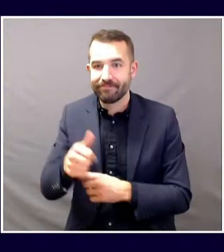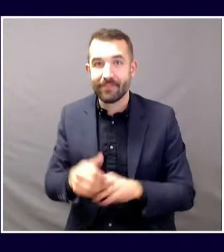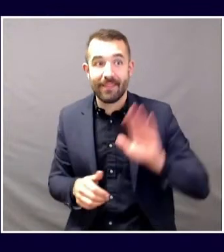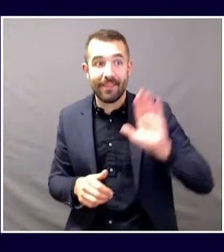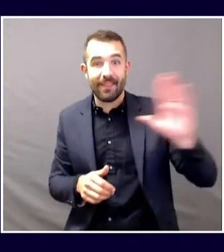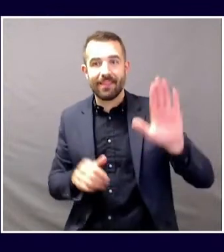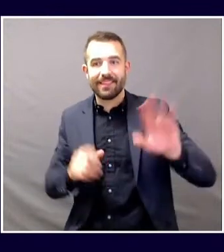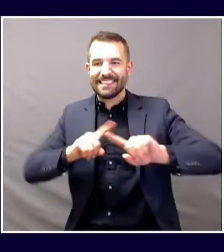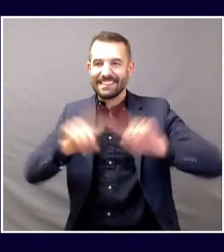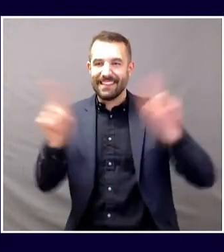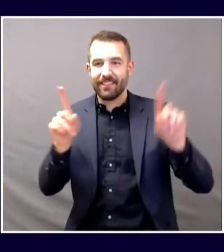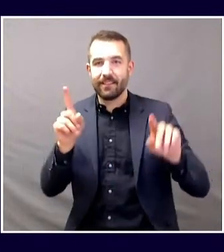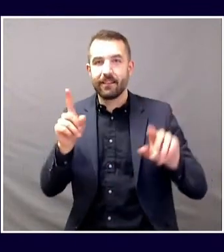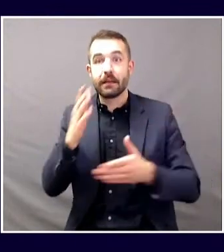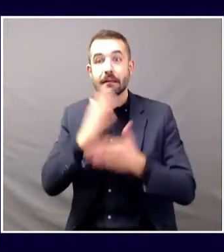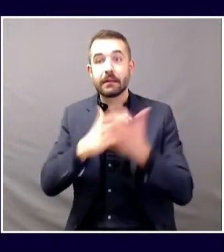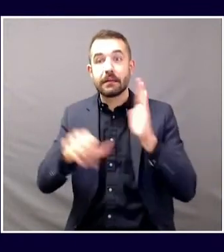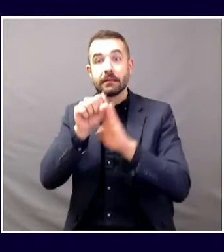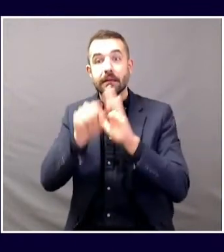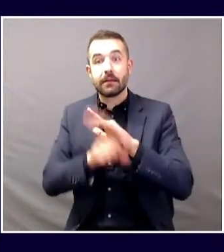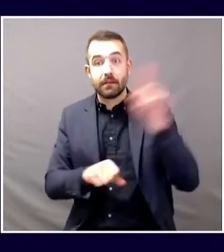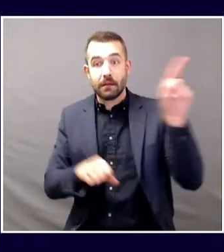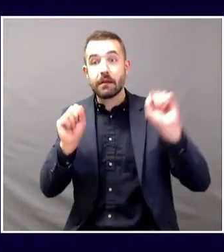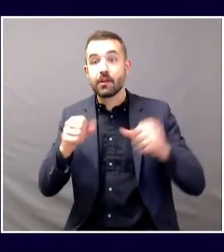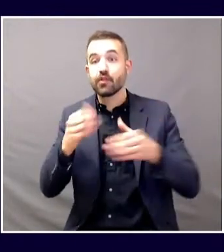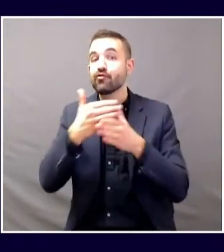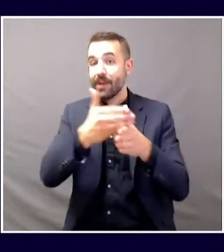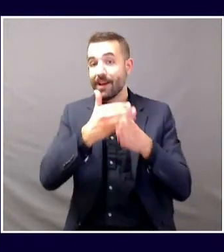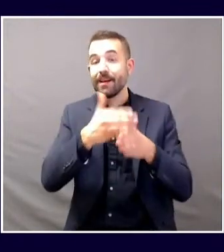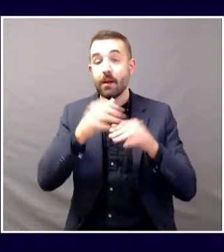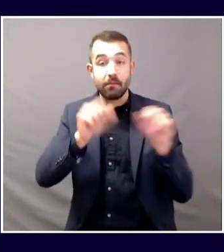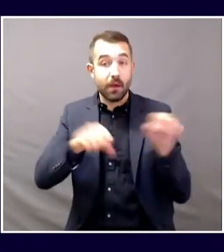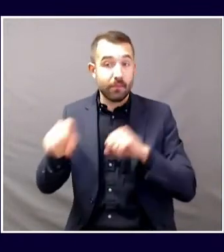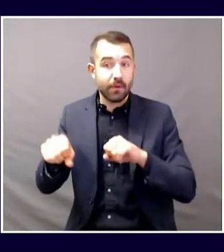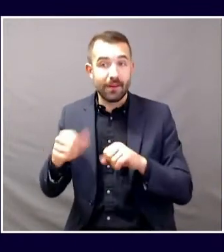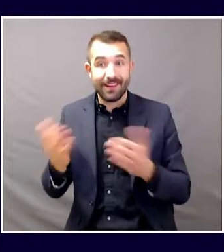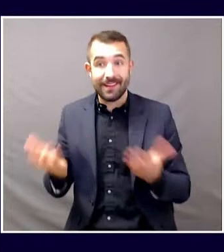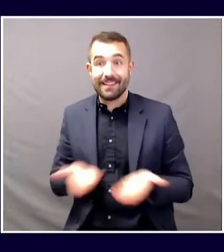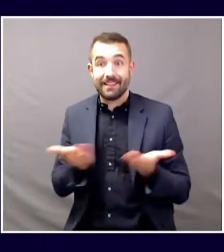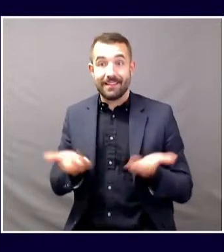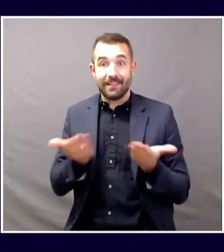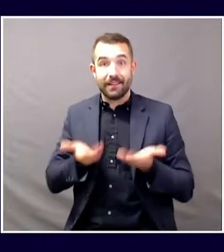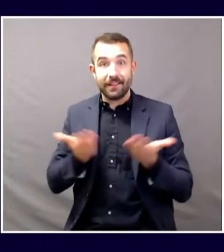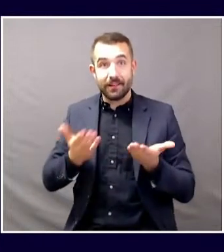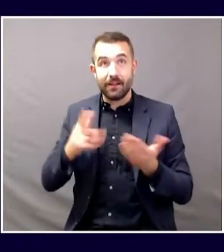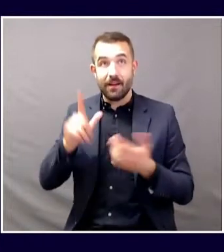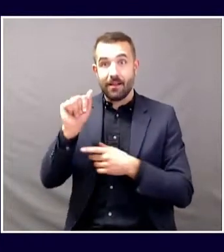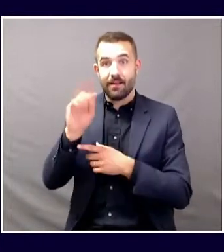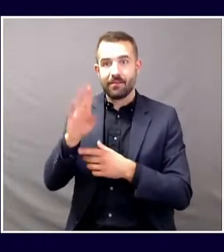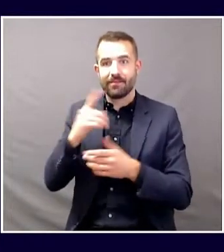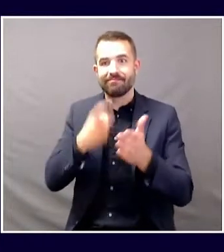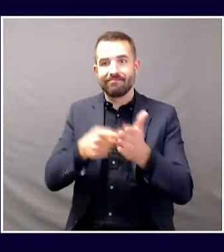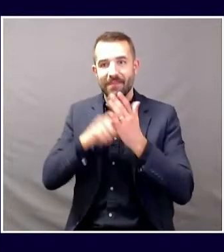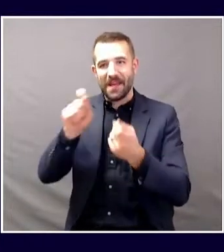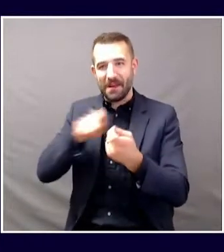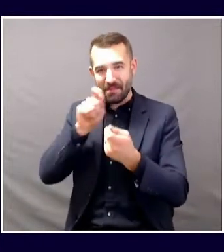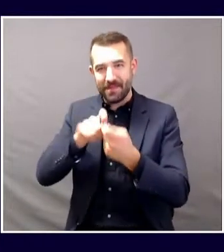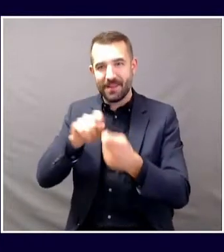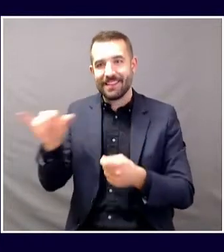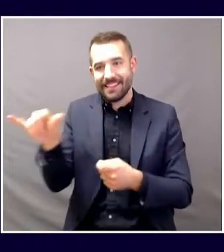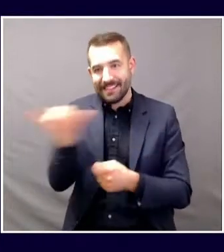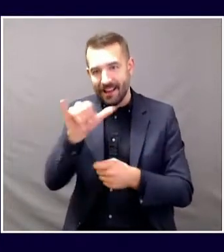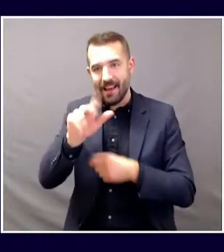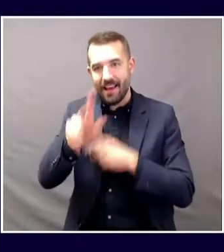going on, I don't know, but unless another laboratory used the exact same test with the exact instruments we